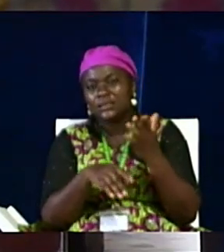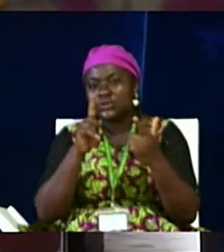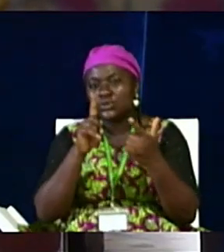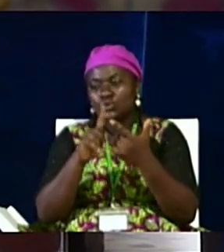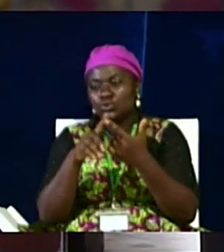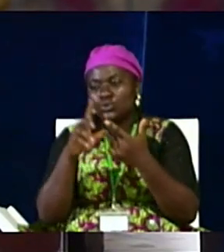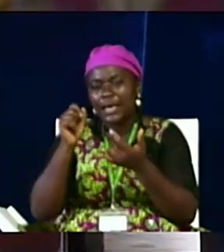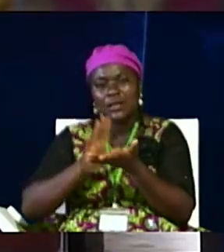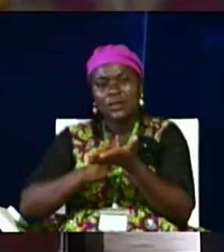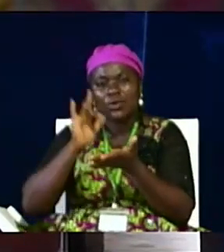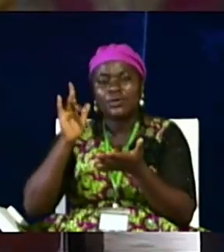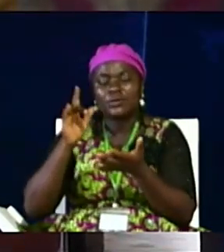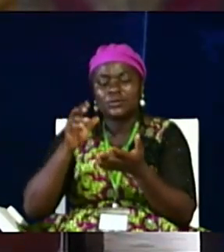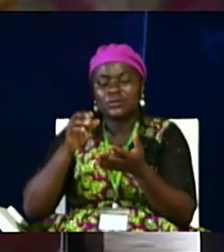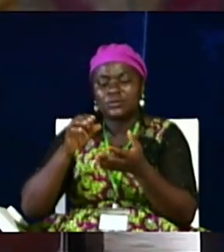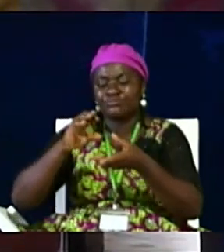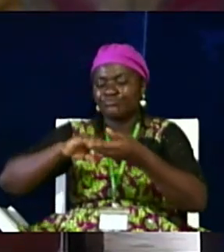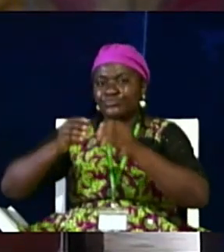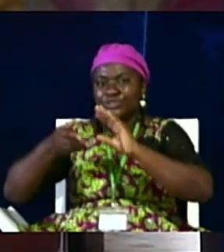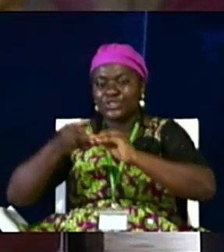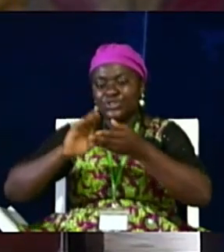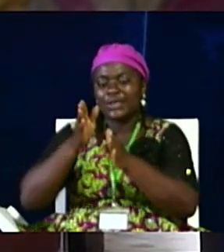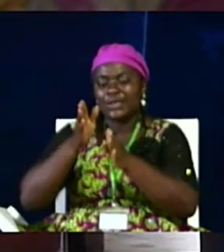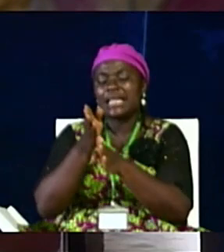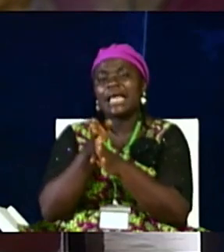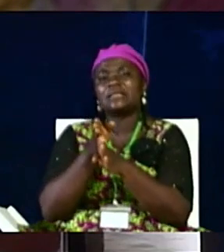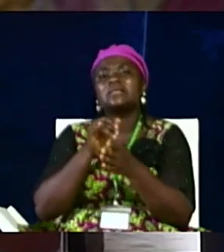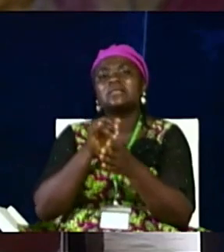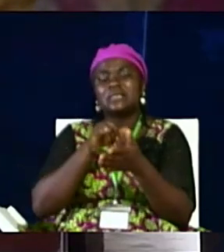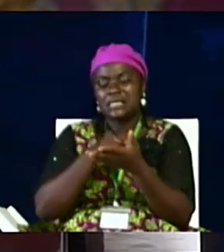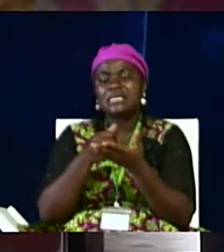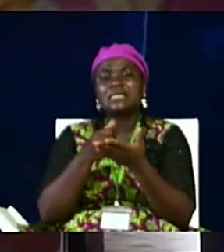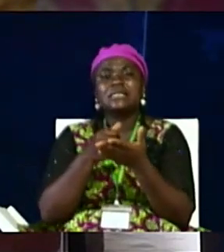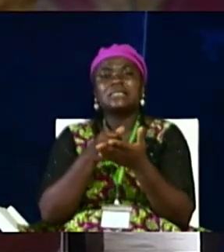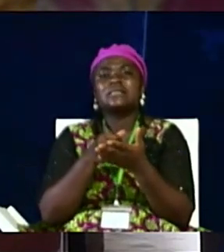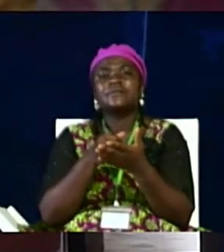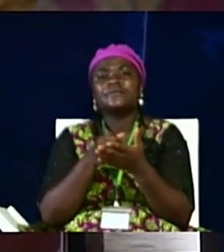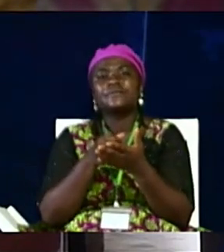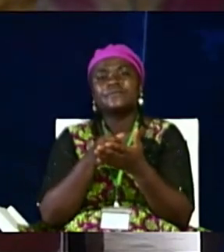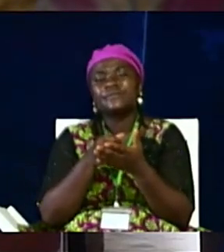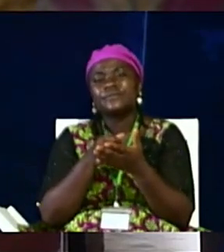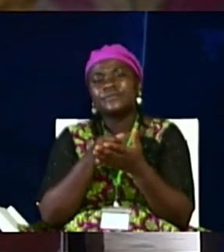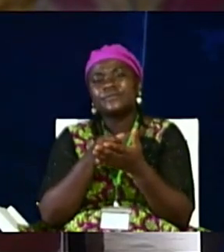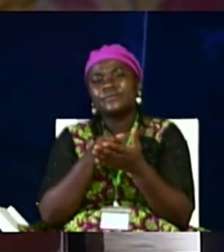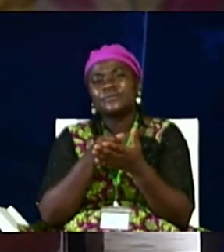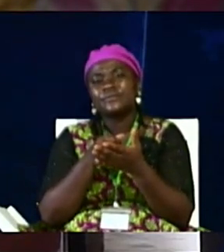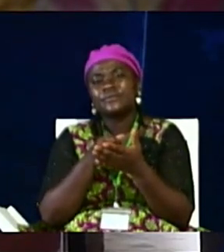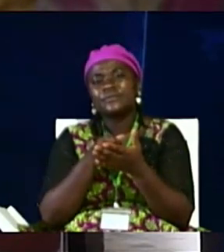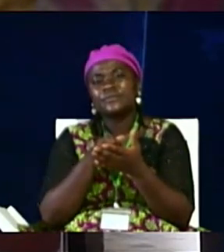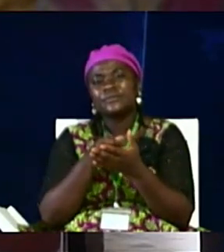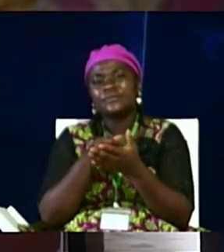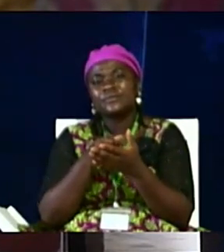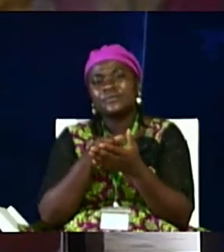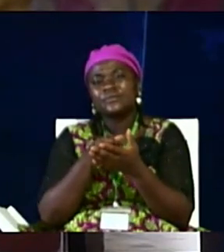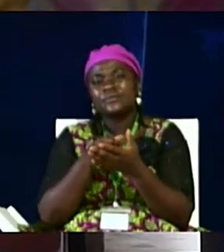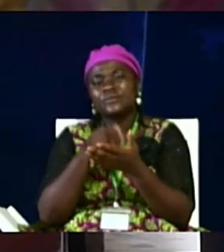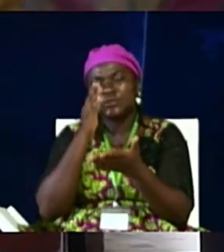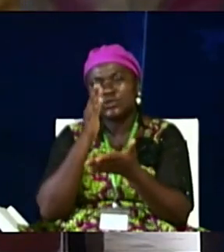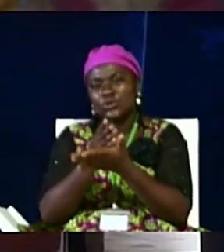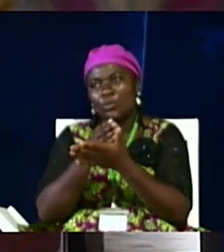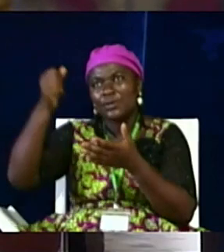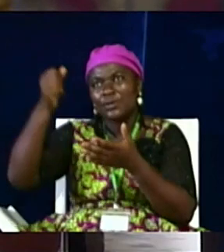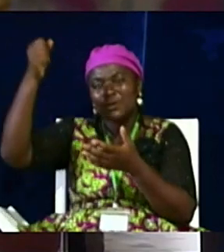glorious storyline. It actually obliterates light from